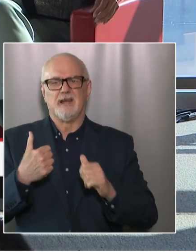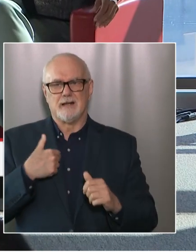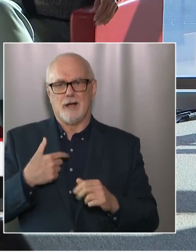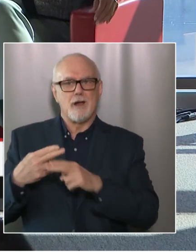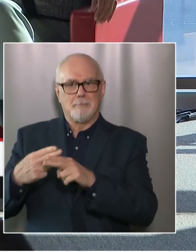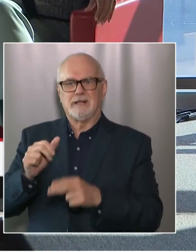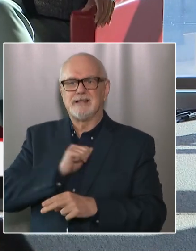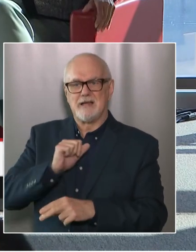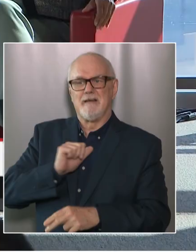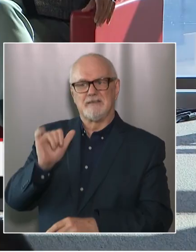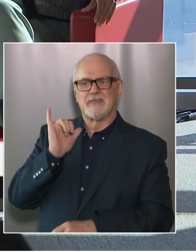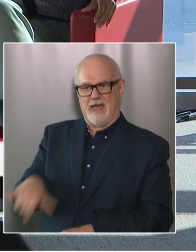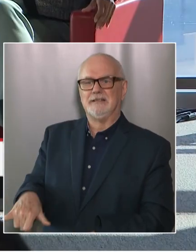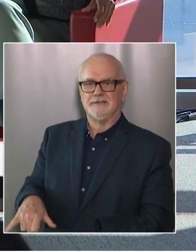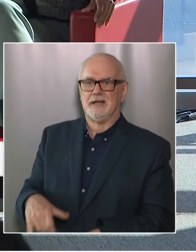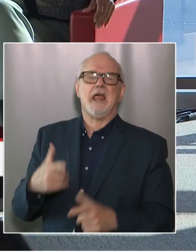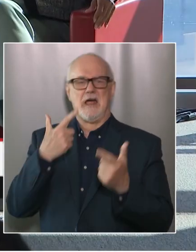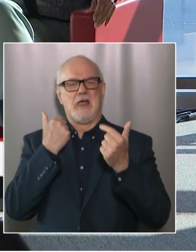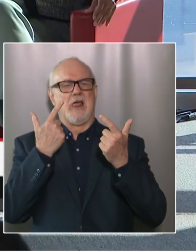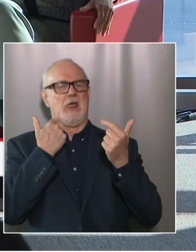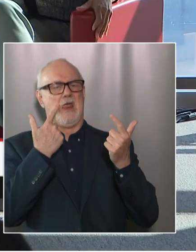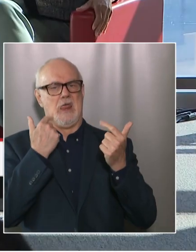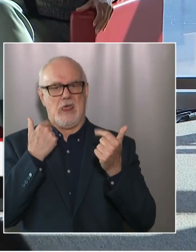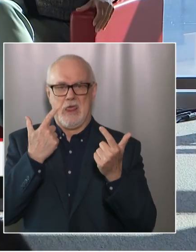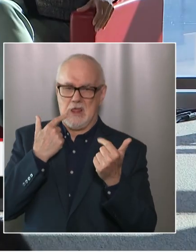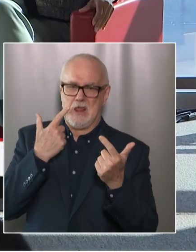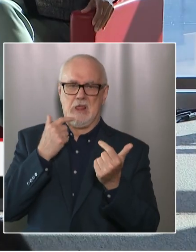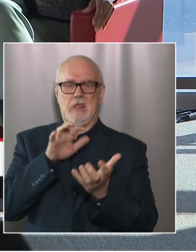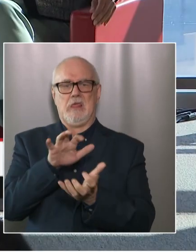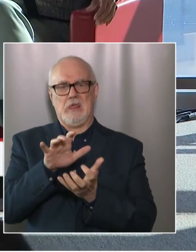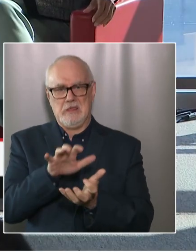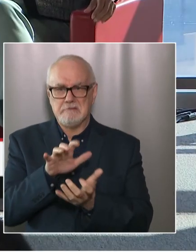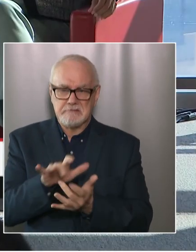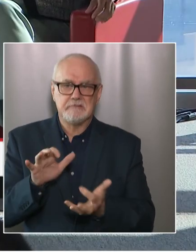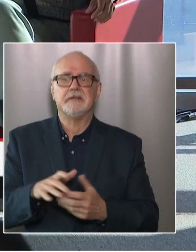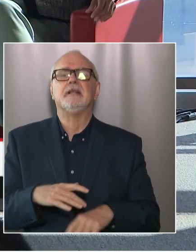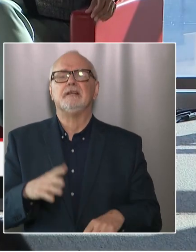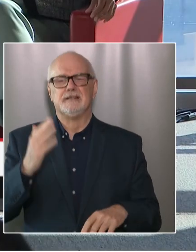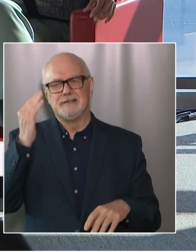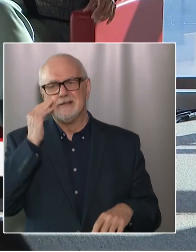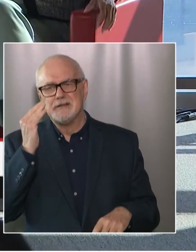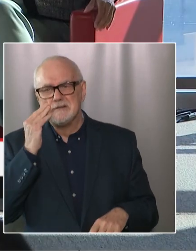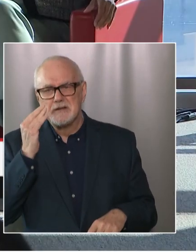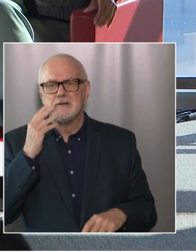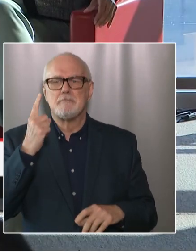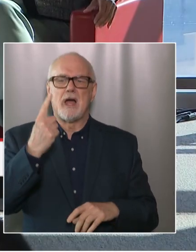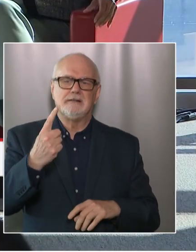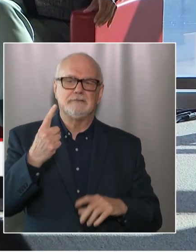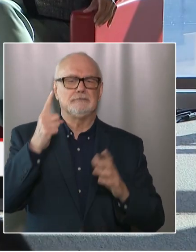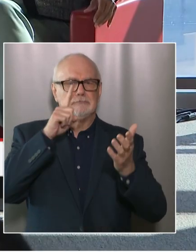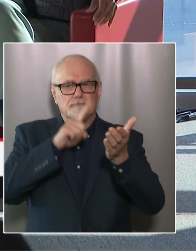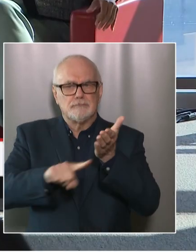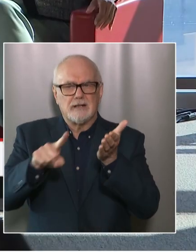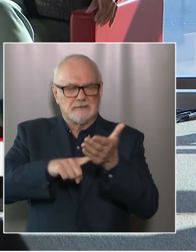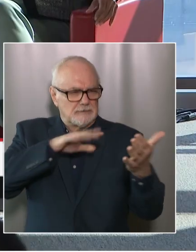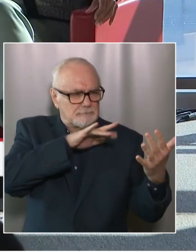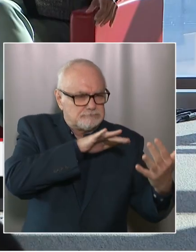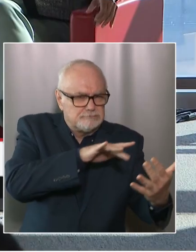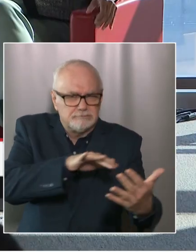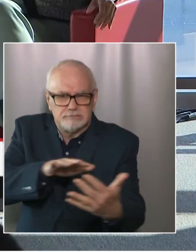chance I get, yeah. Sports mayor. I know that there's a study talking about how the District of Columbia is the global sports